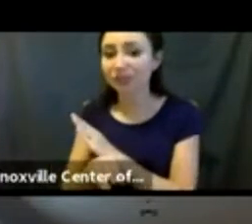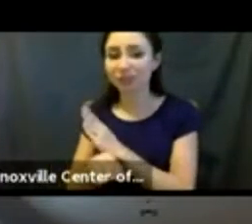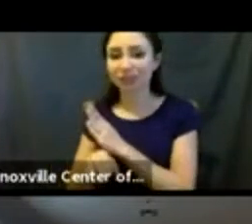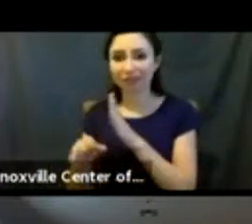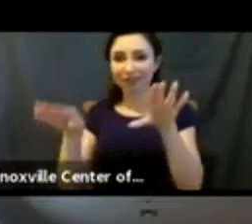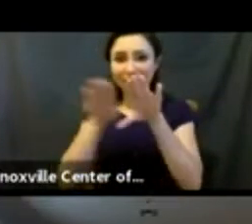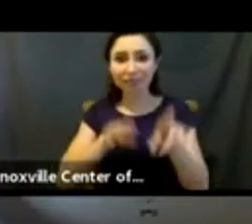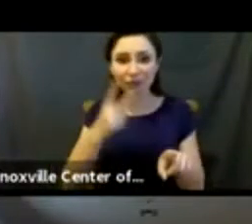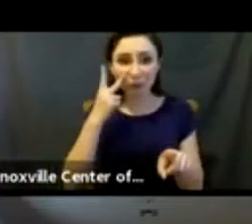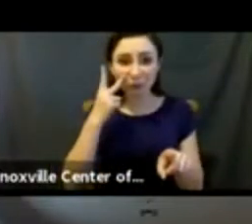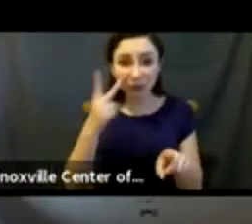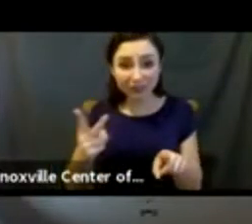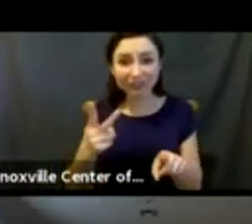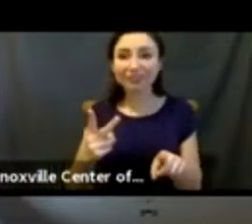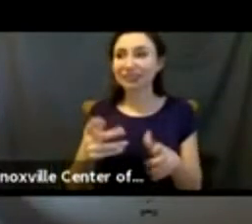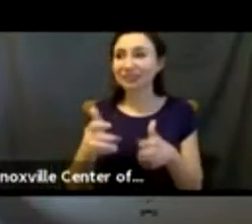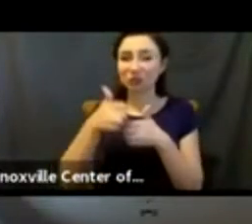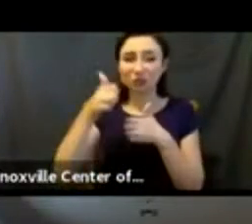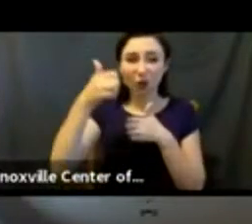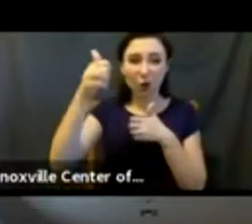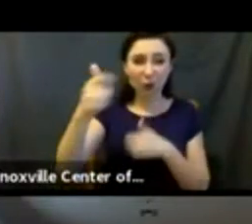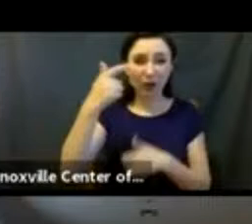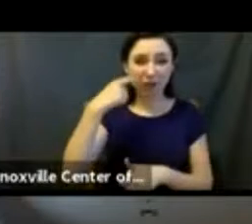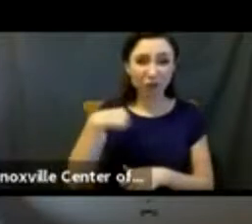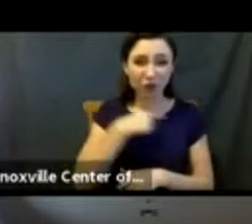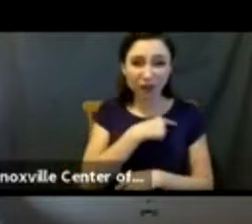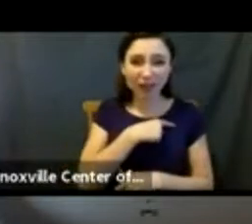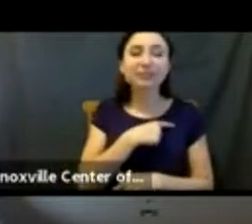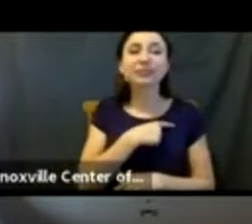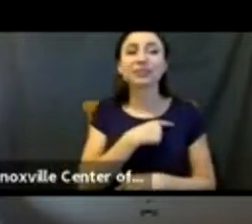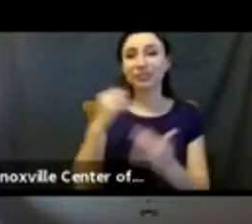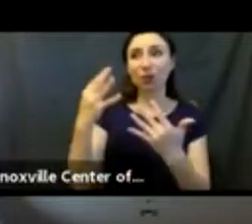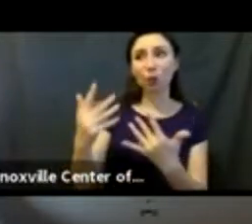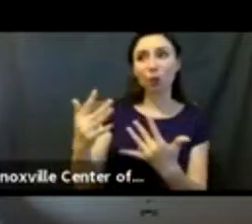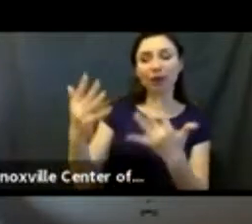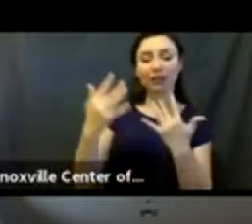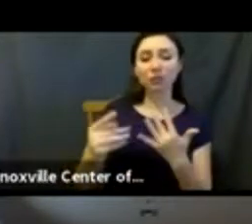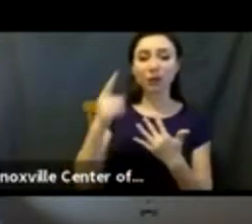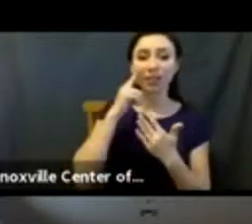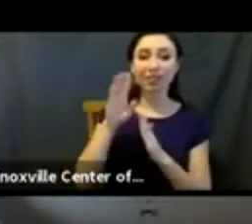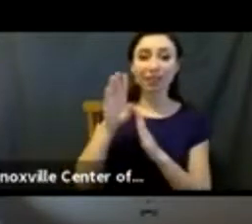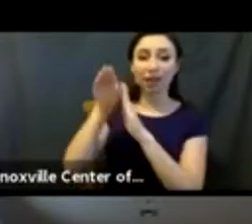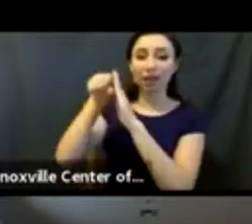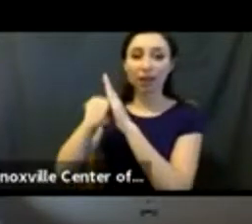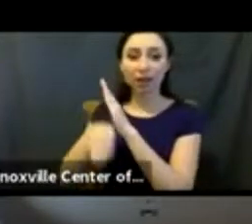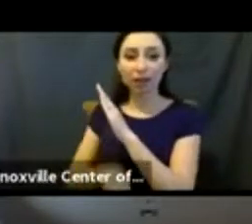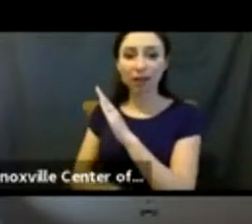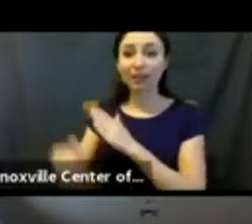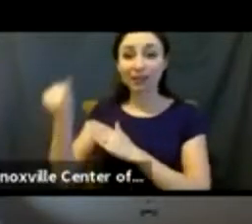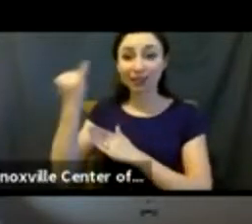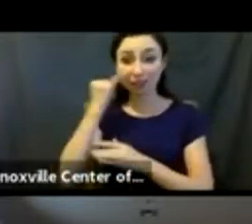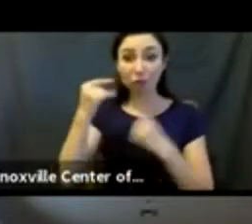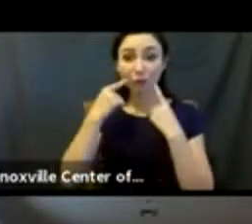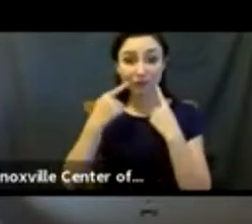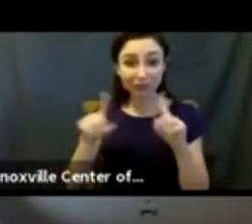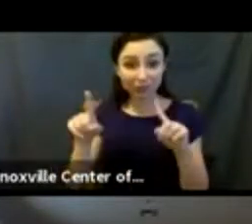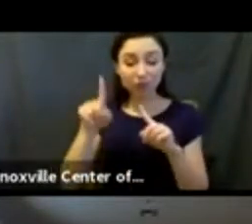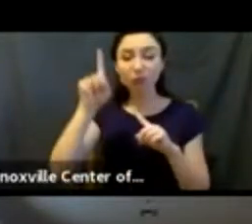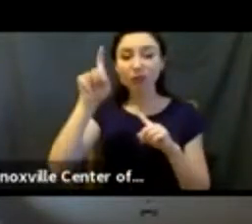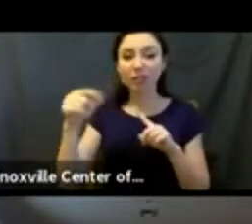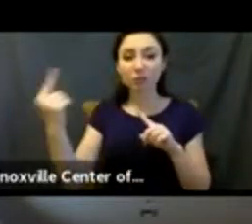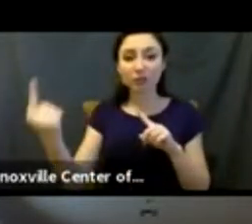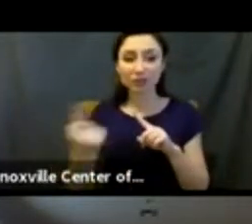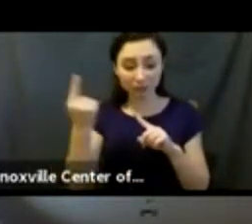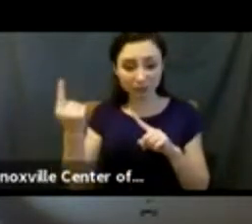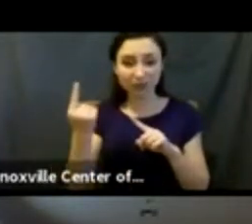are far away for us. So I think de-escalation, if it's going to be successful, has to be something